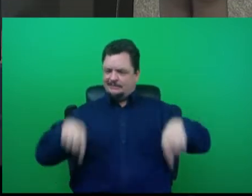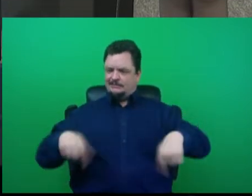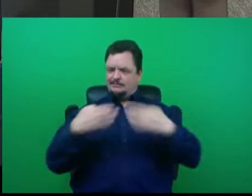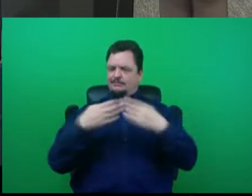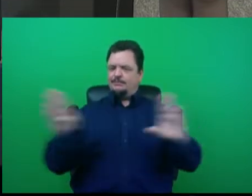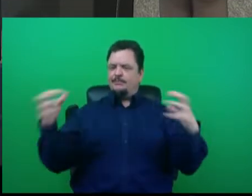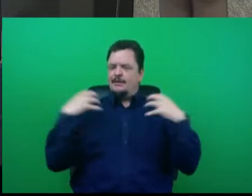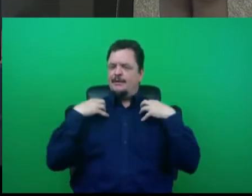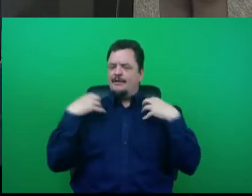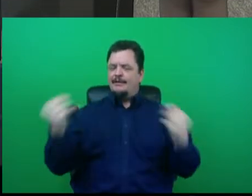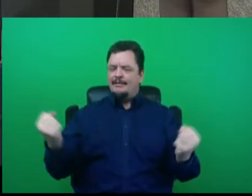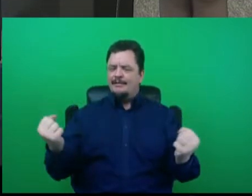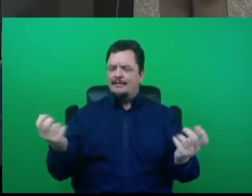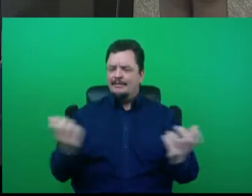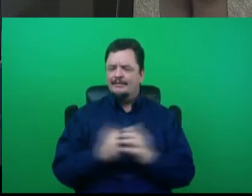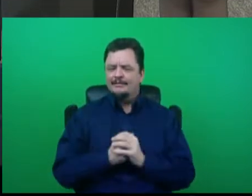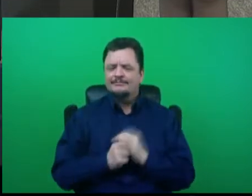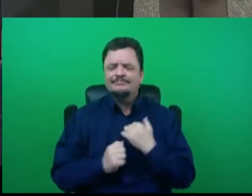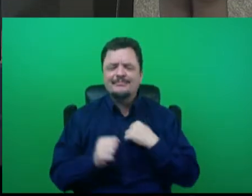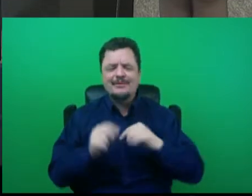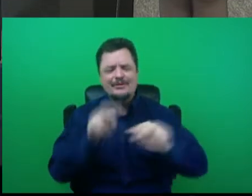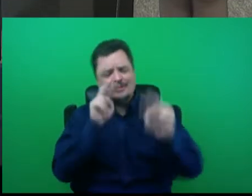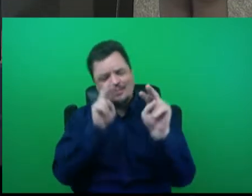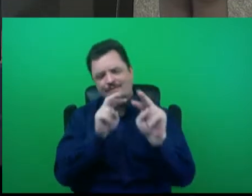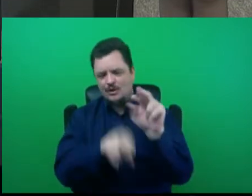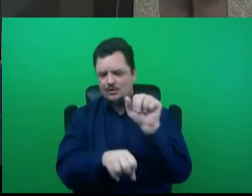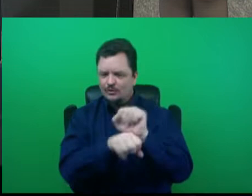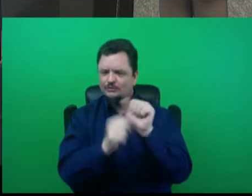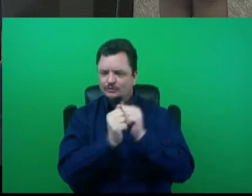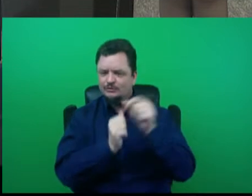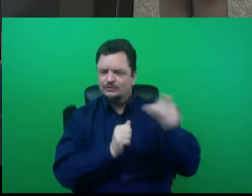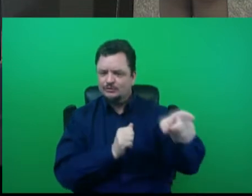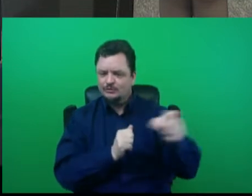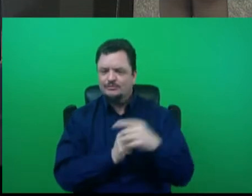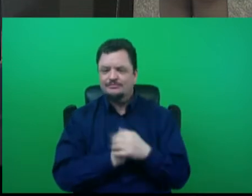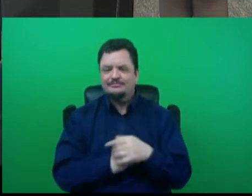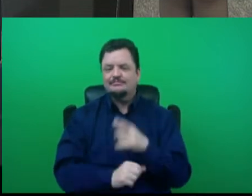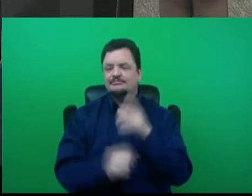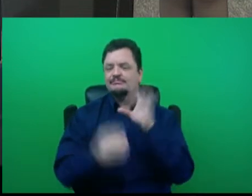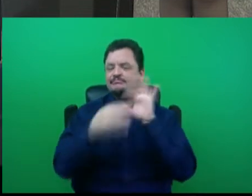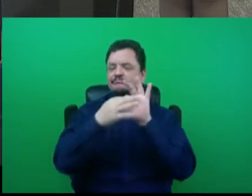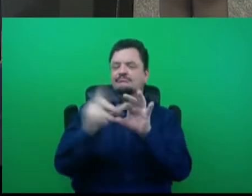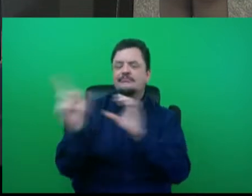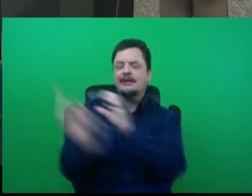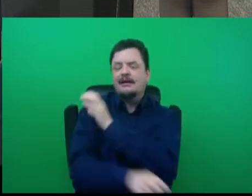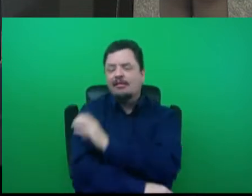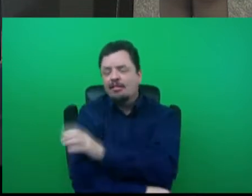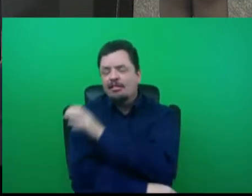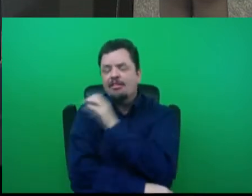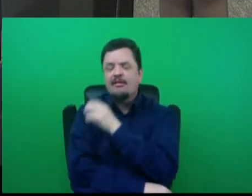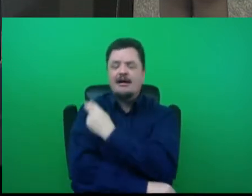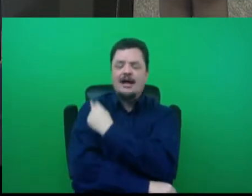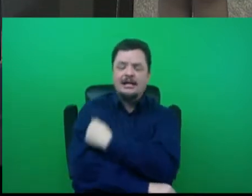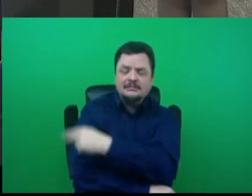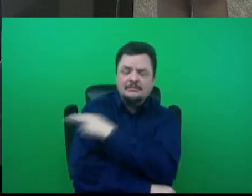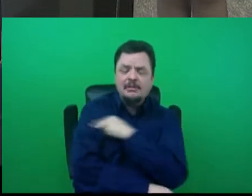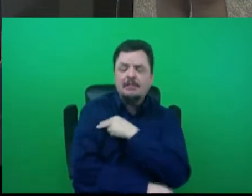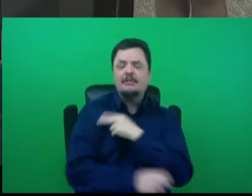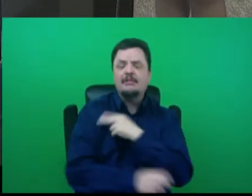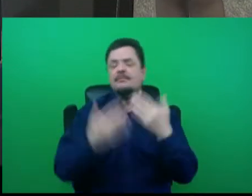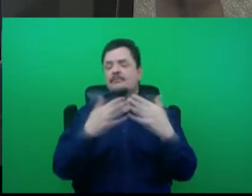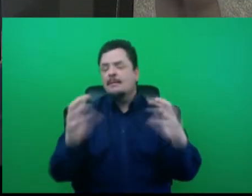working with you. Clinical, hospital, and public health is a symbiotic